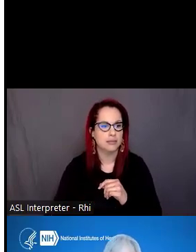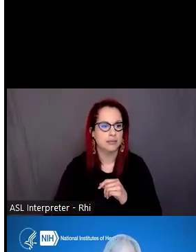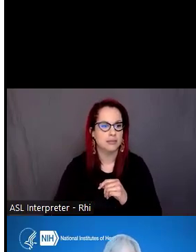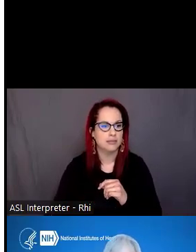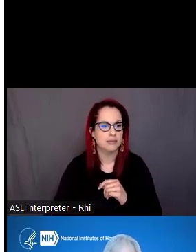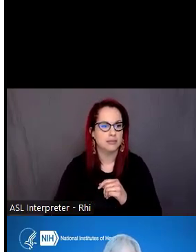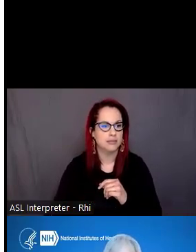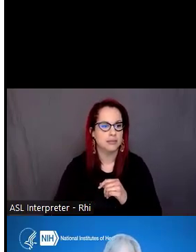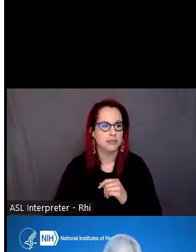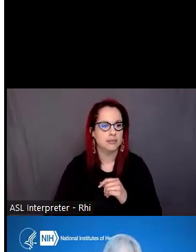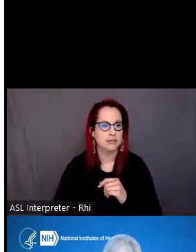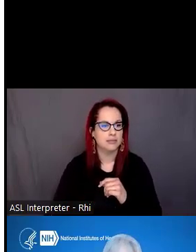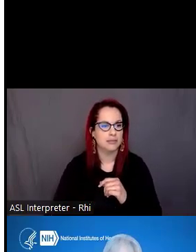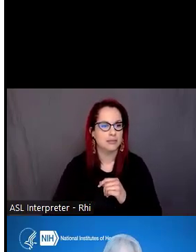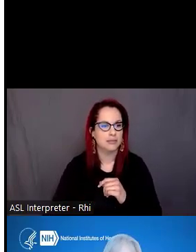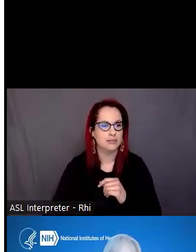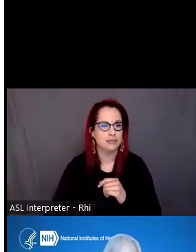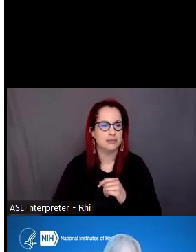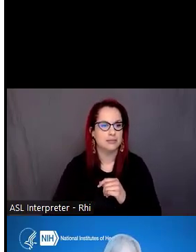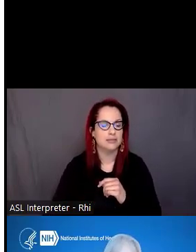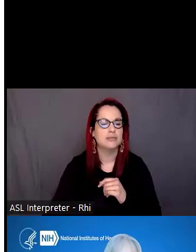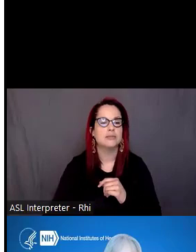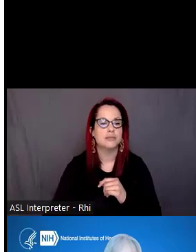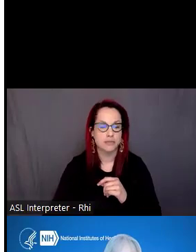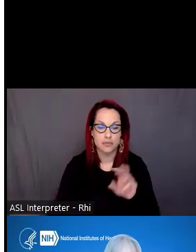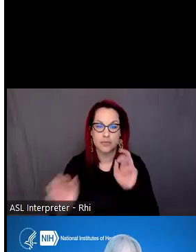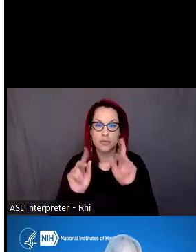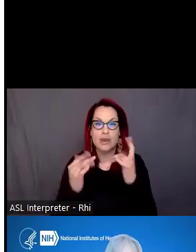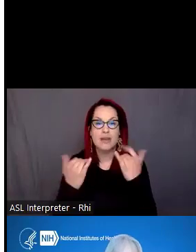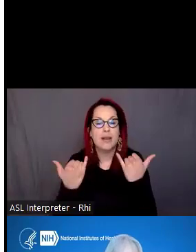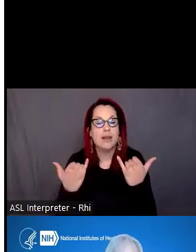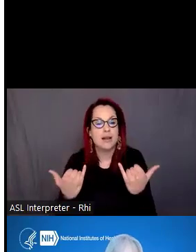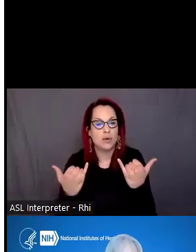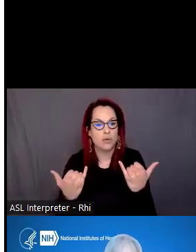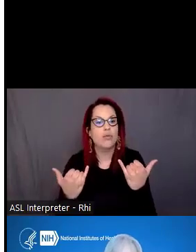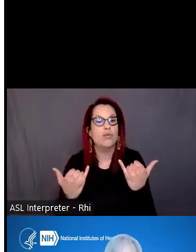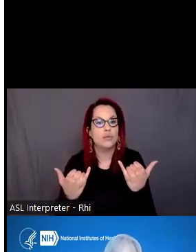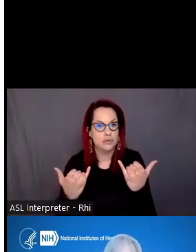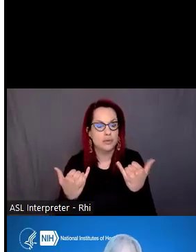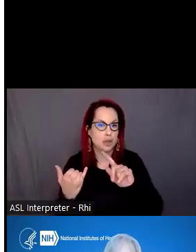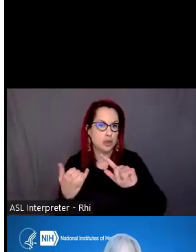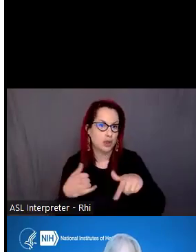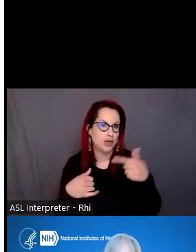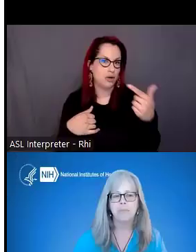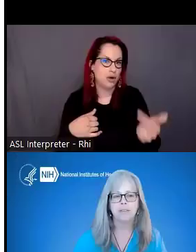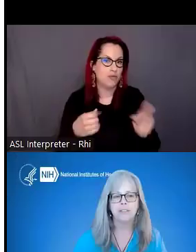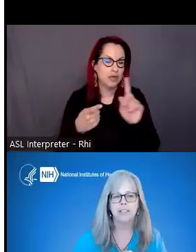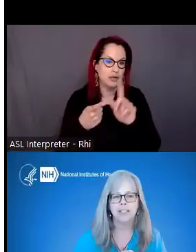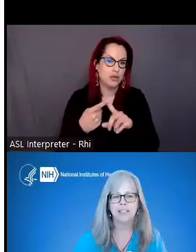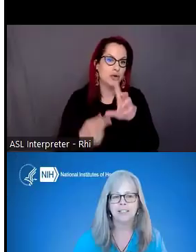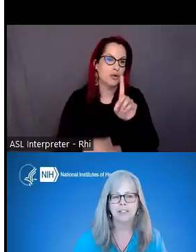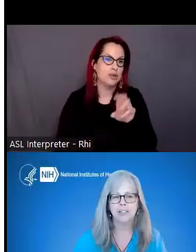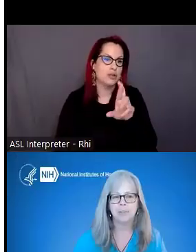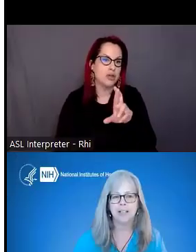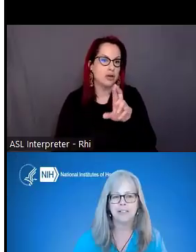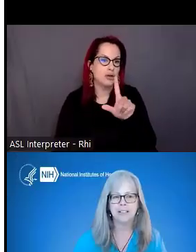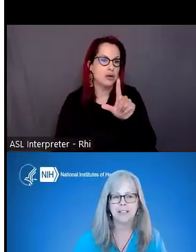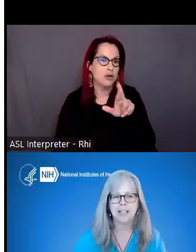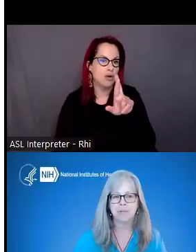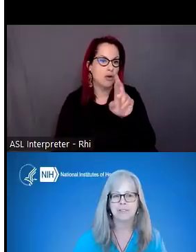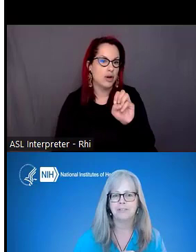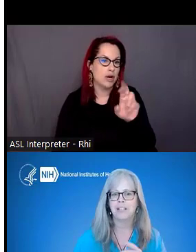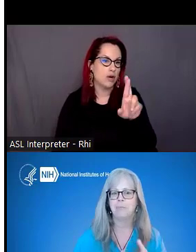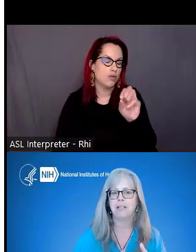All right, with that, let me turn it over to Dr. Lori Roman to talk about